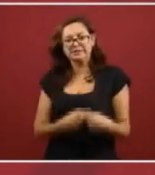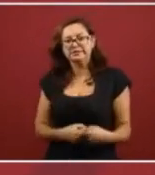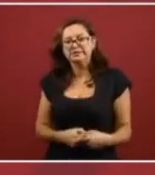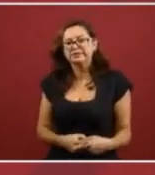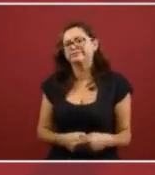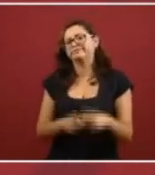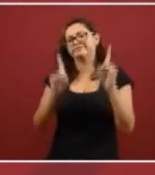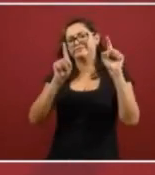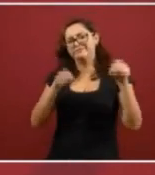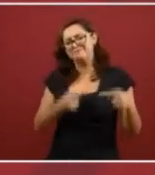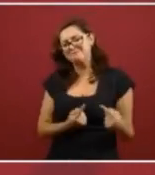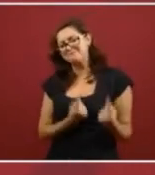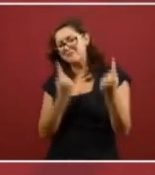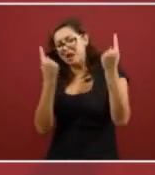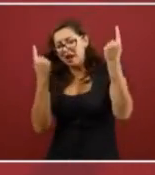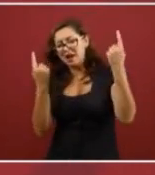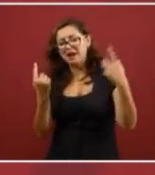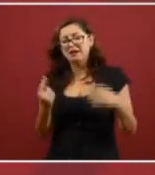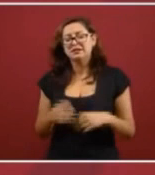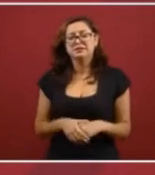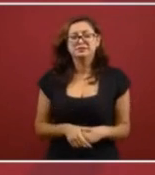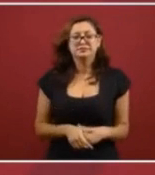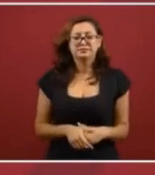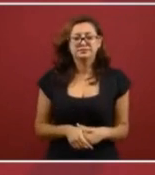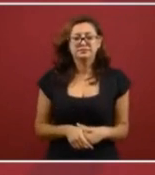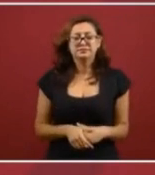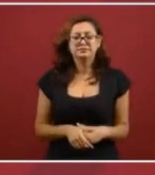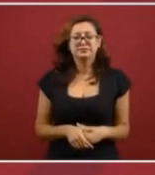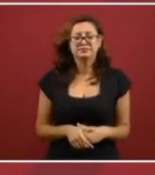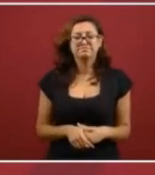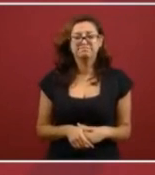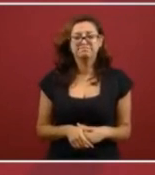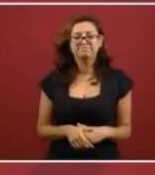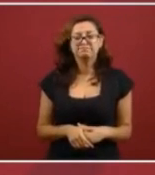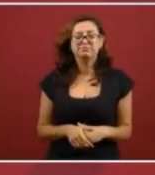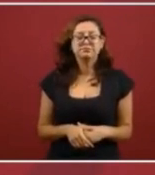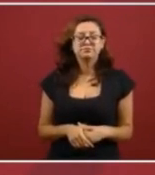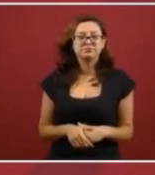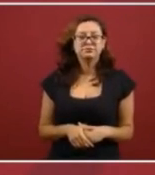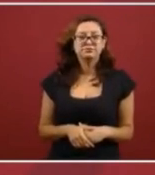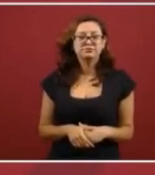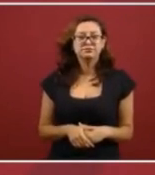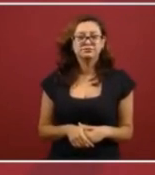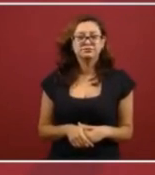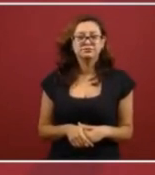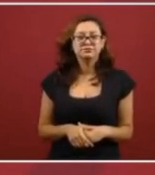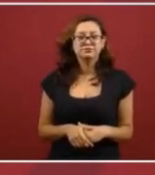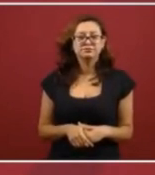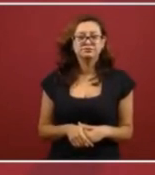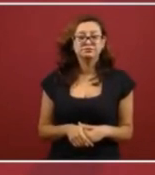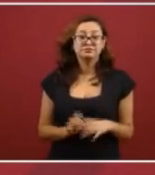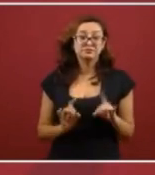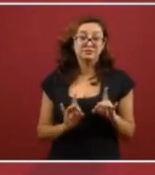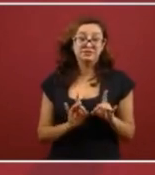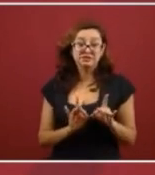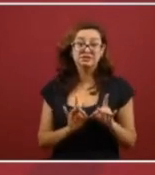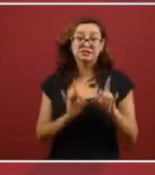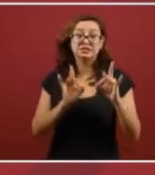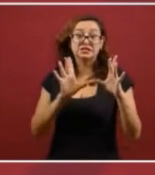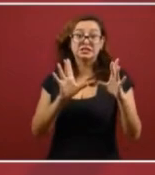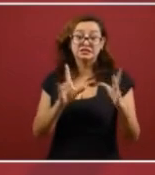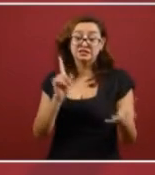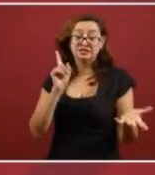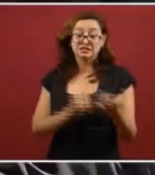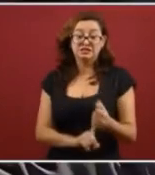view, discrepancies, que, disagreements, este, se produzcan incluso enfrentamientos al